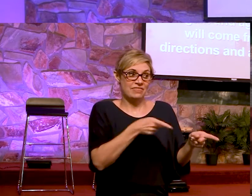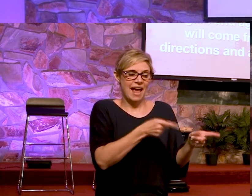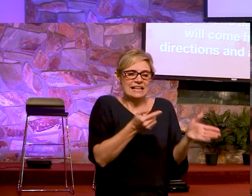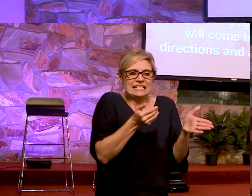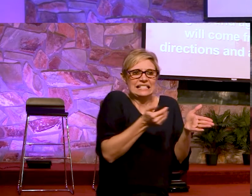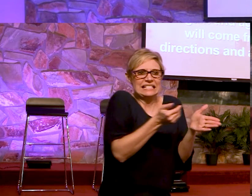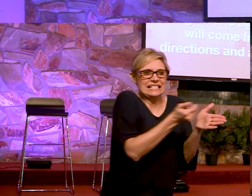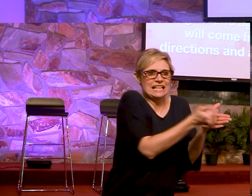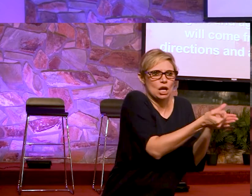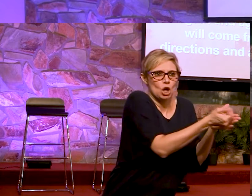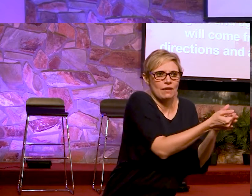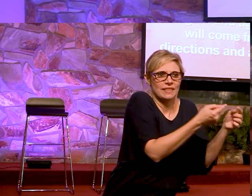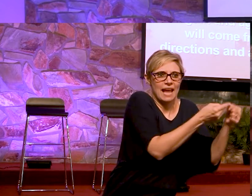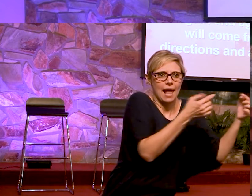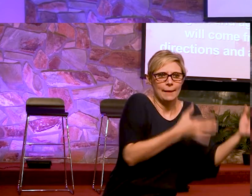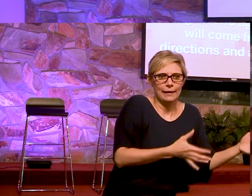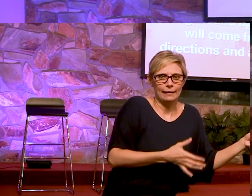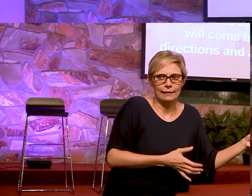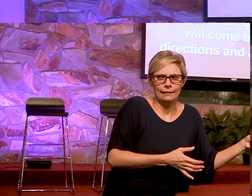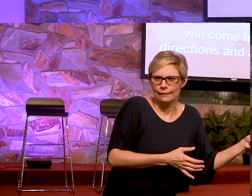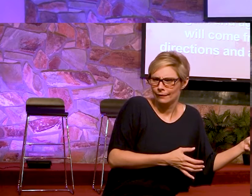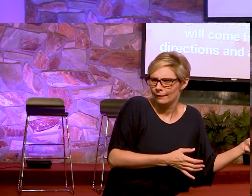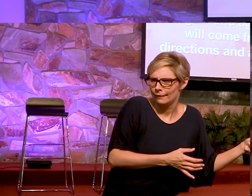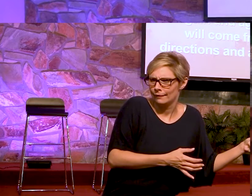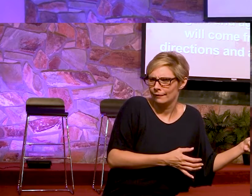They were closer to the enemy than they were